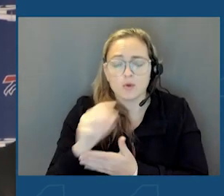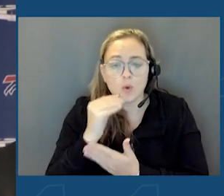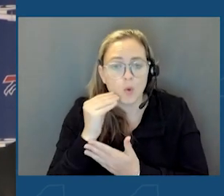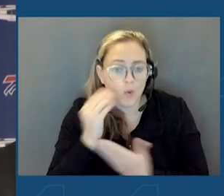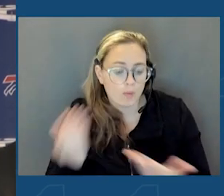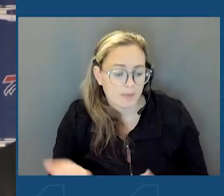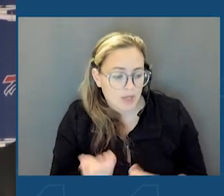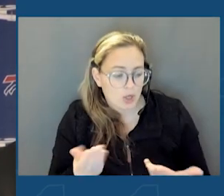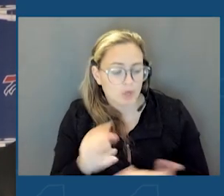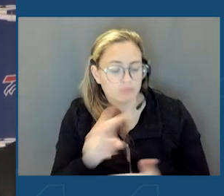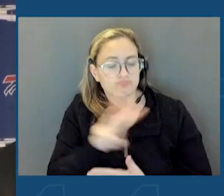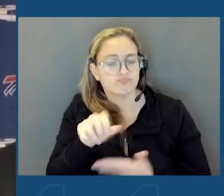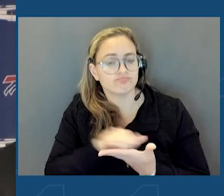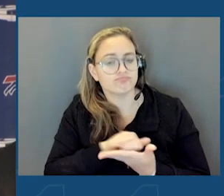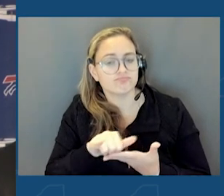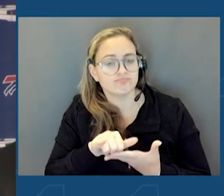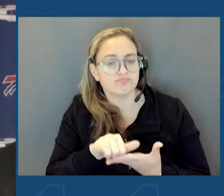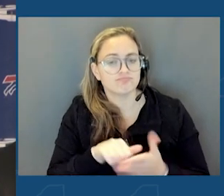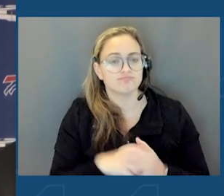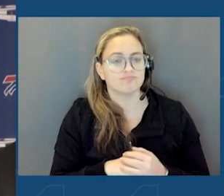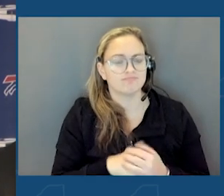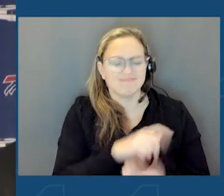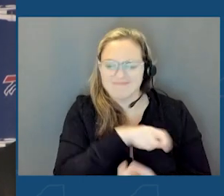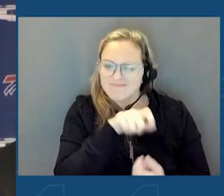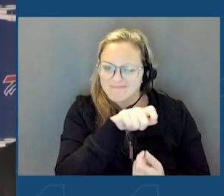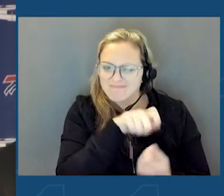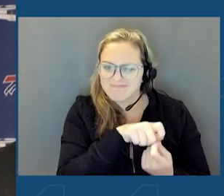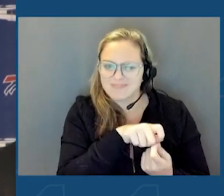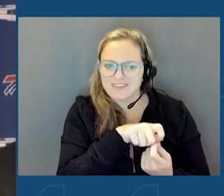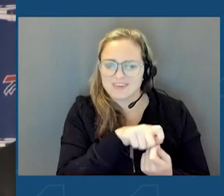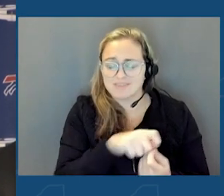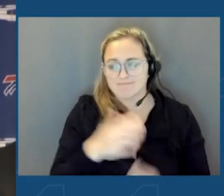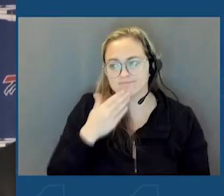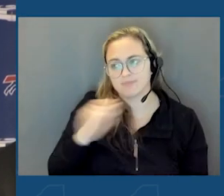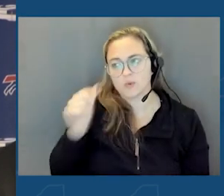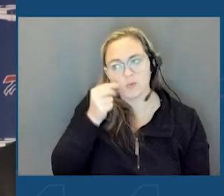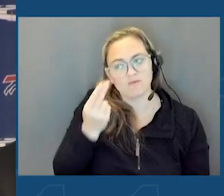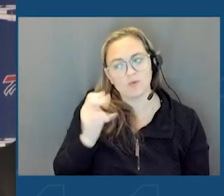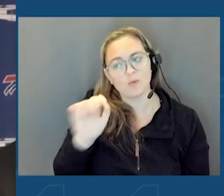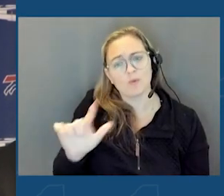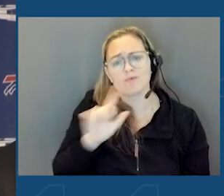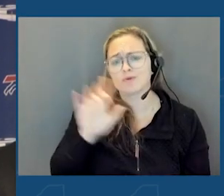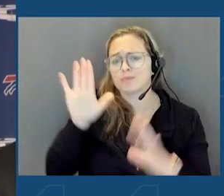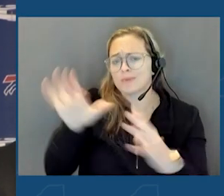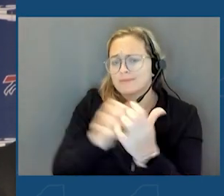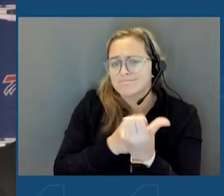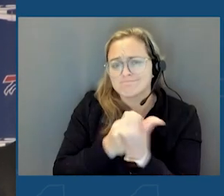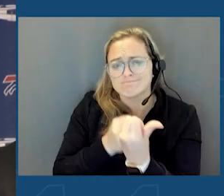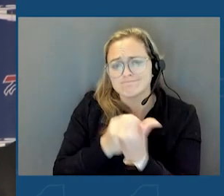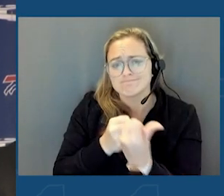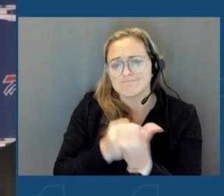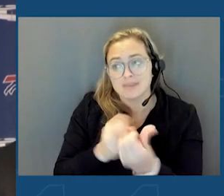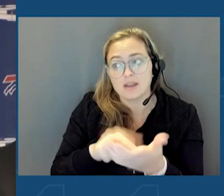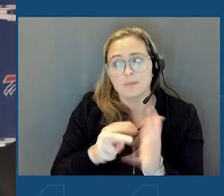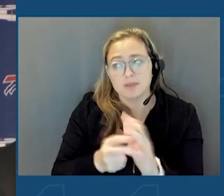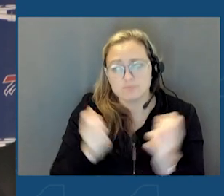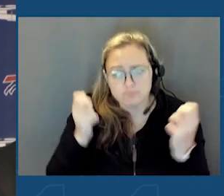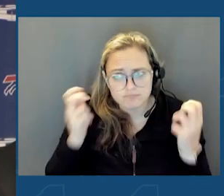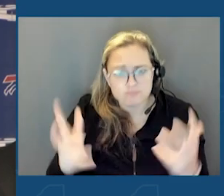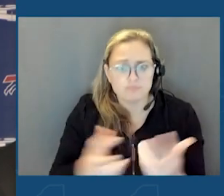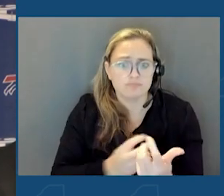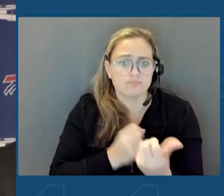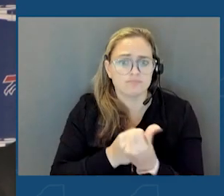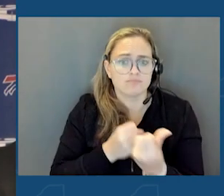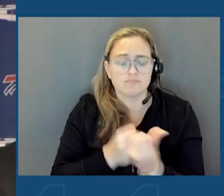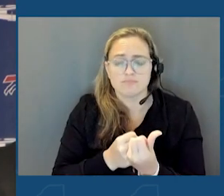in Western New York, and specifically Governor Hochul for your tremendous support, and I mean tremendous.